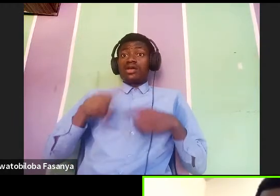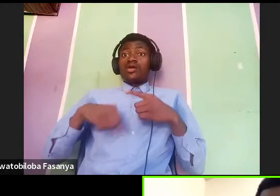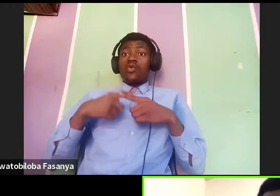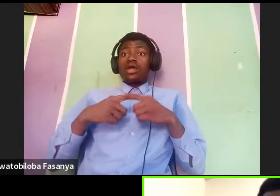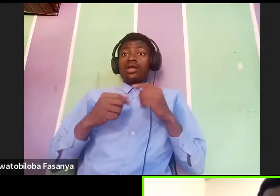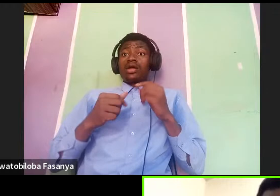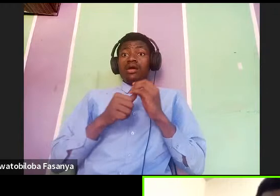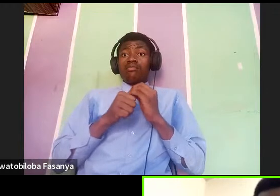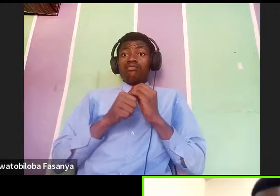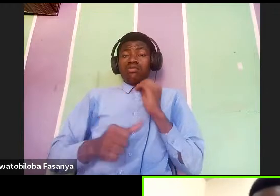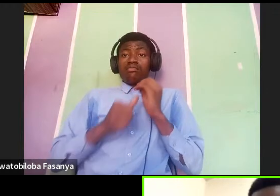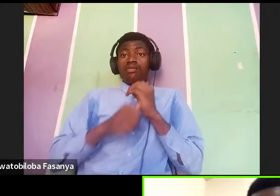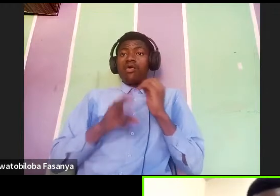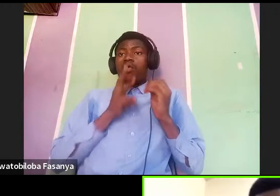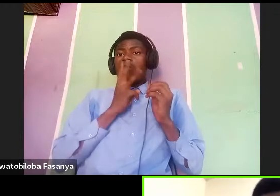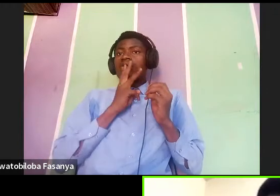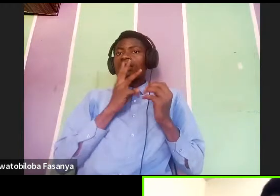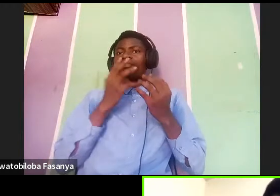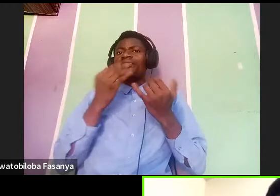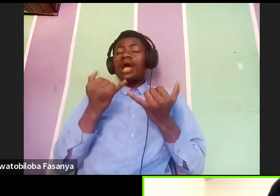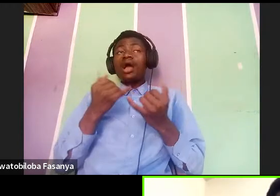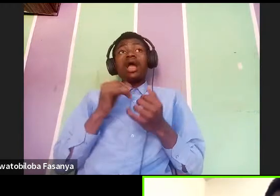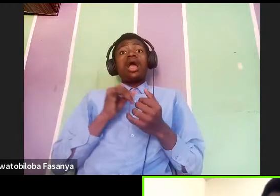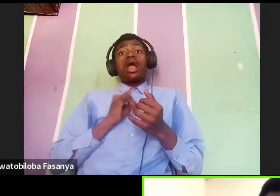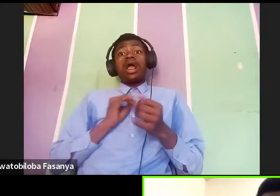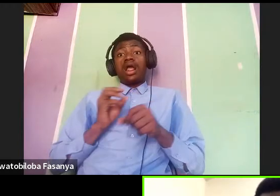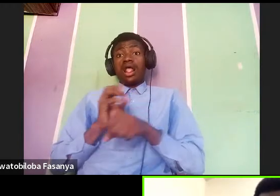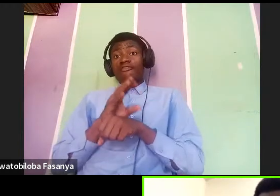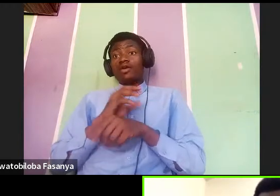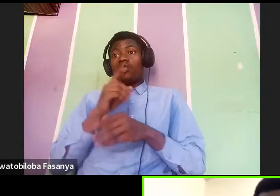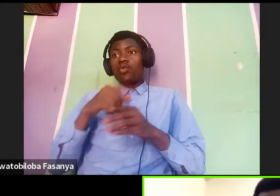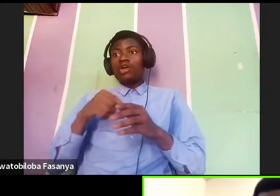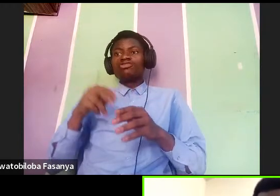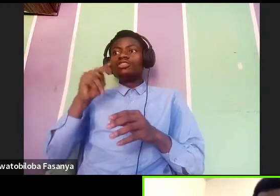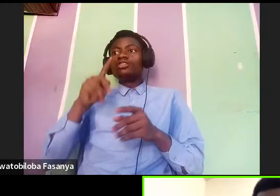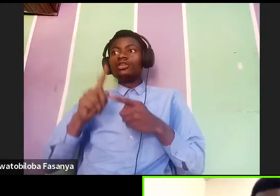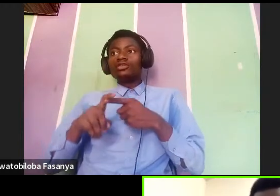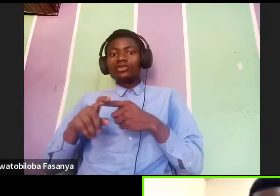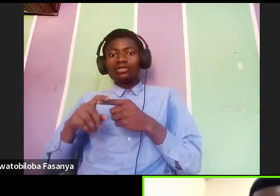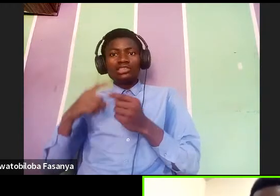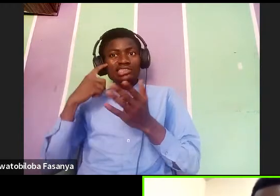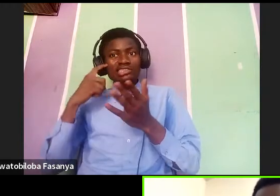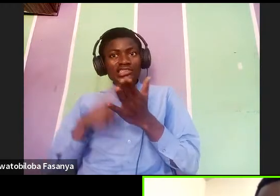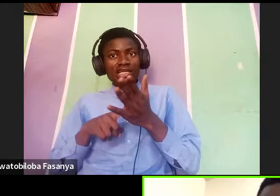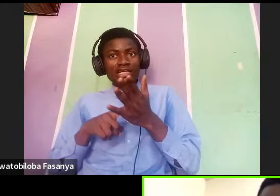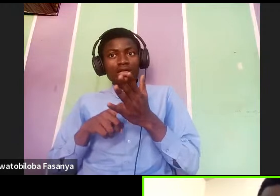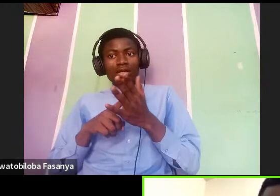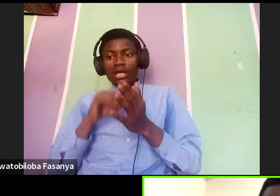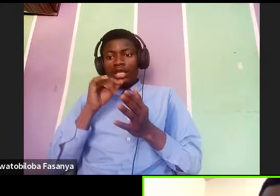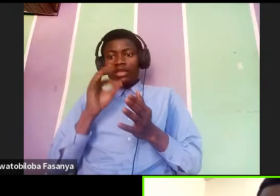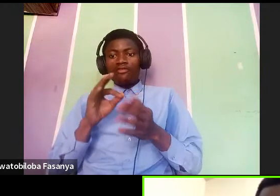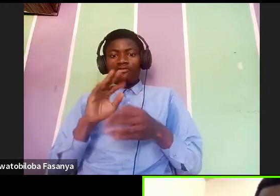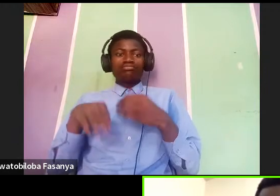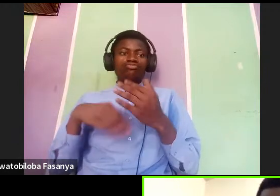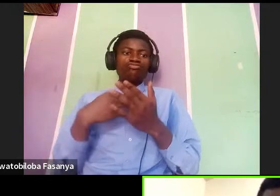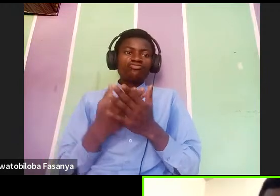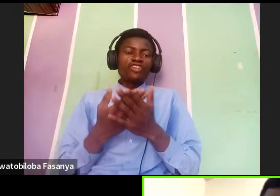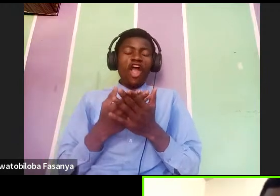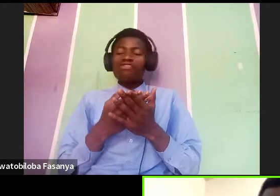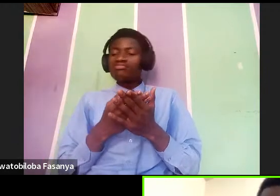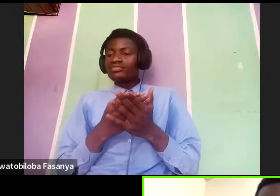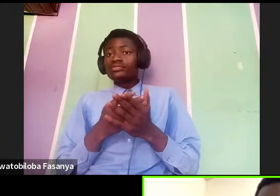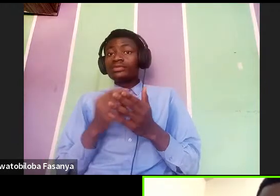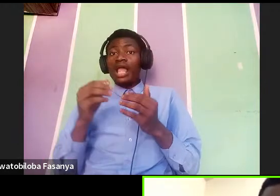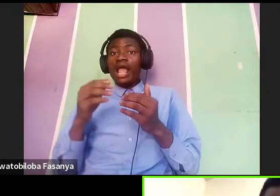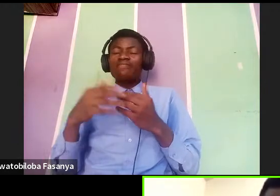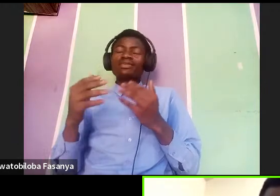things to look out for, I'll just add that if despite all these things you start feeling very cold, lightheaded